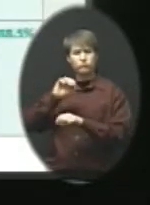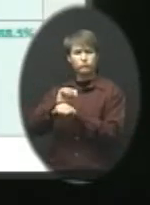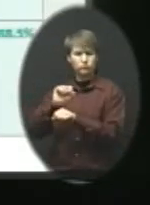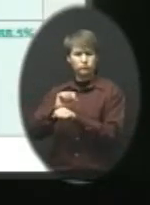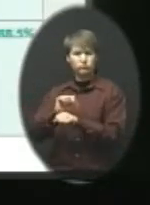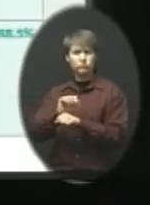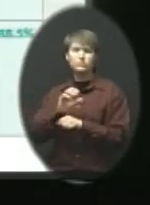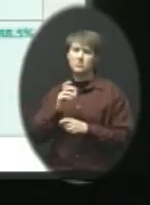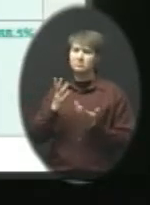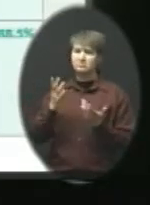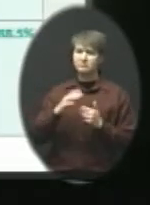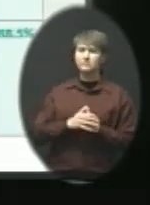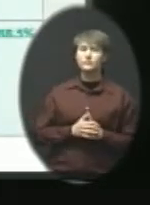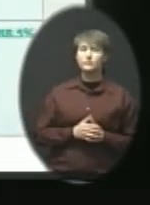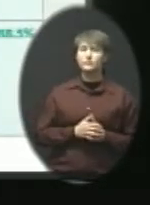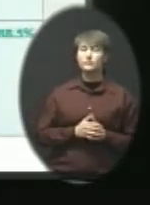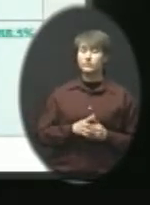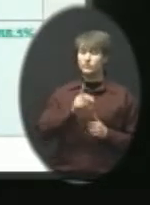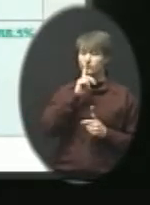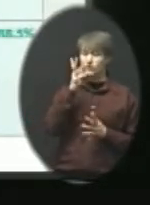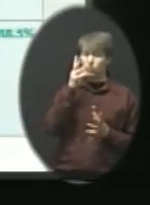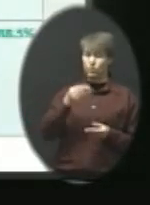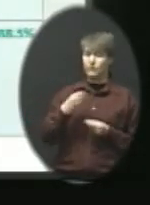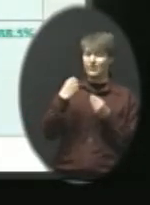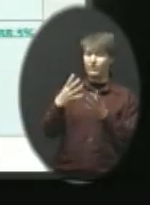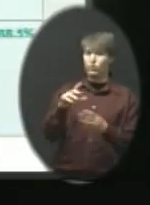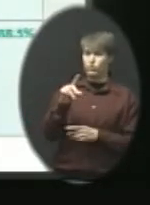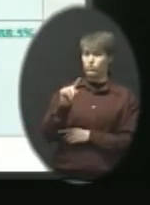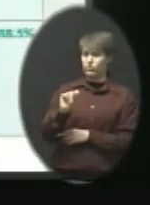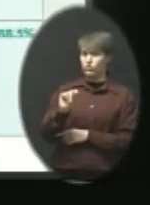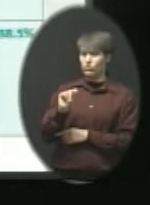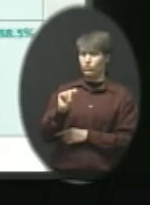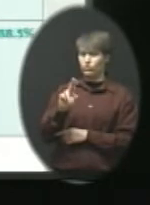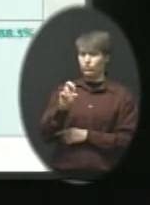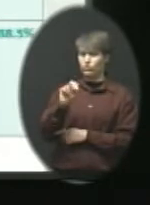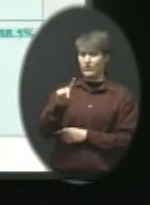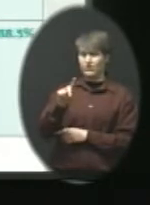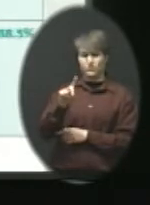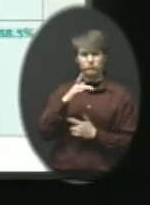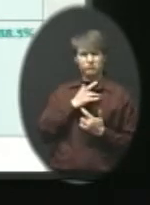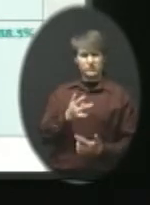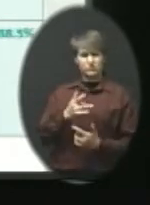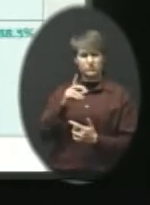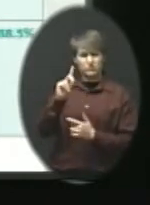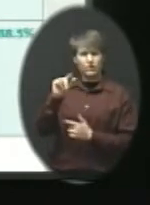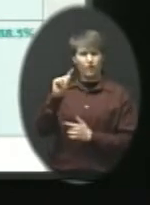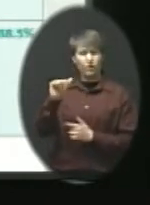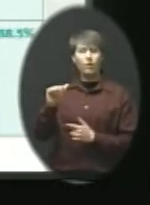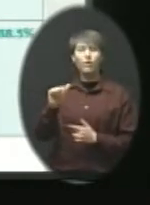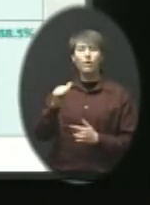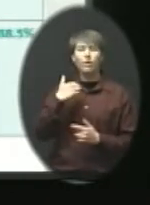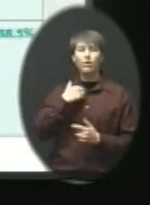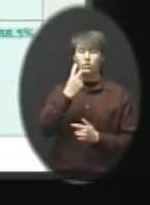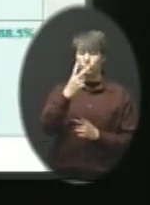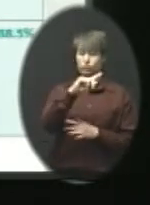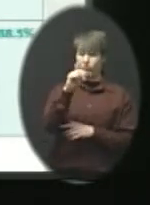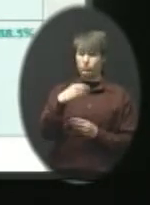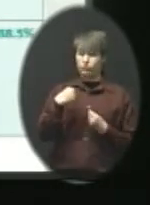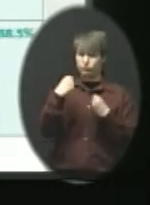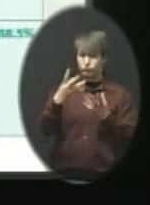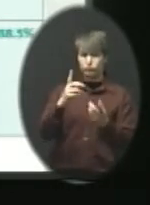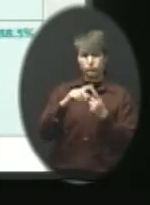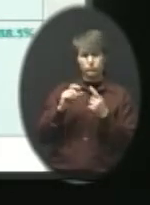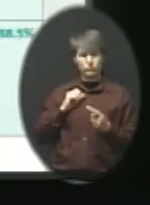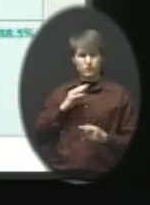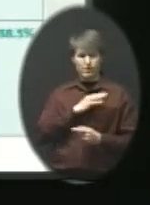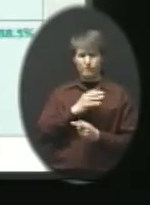into that. I'm actually going to give you some trends data on the Board of Education questions, two questions that went to staff because I thought you'd